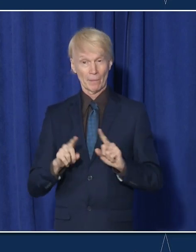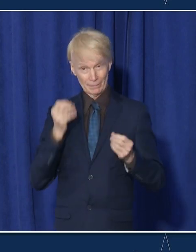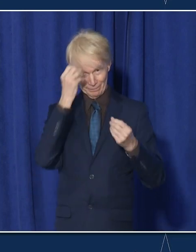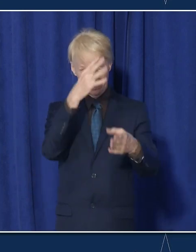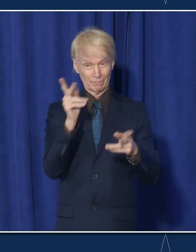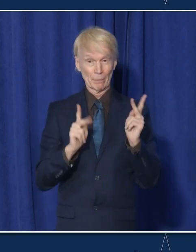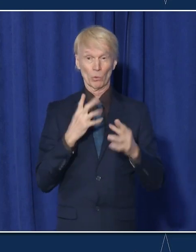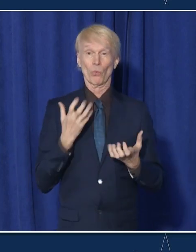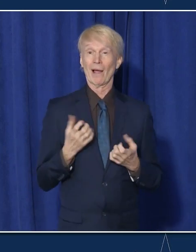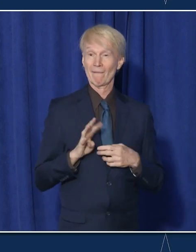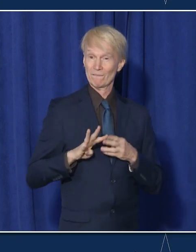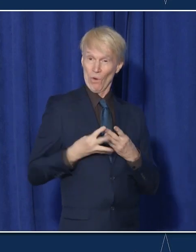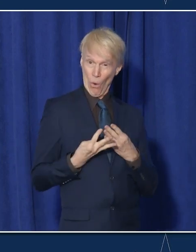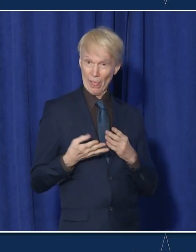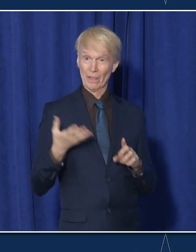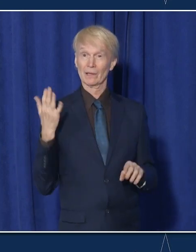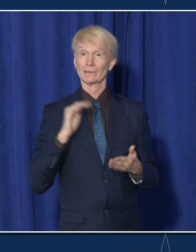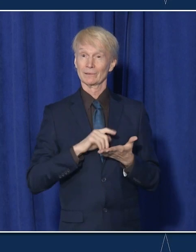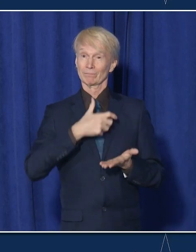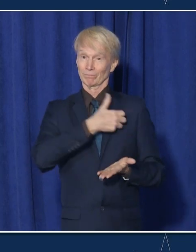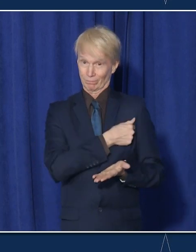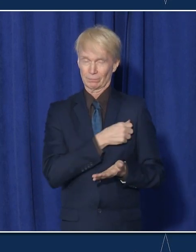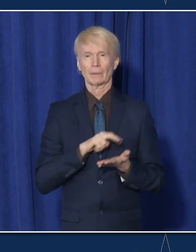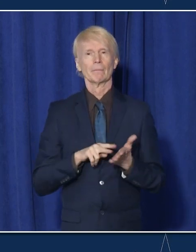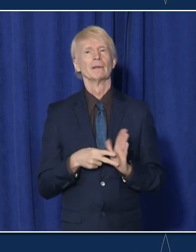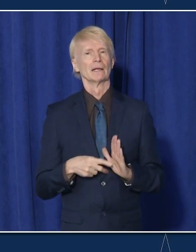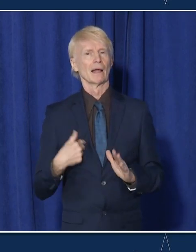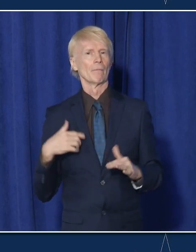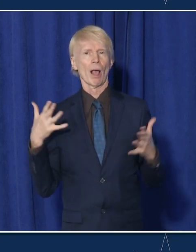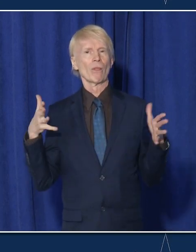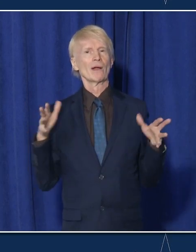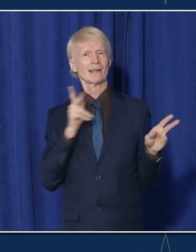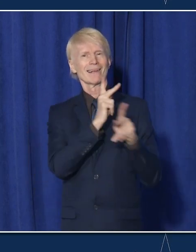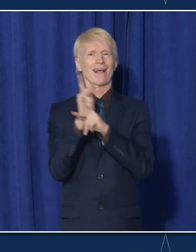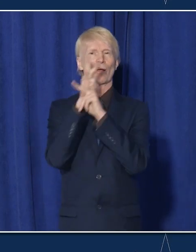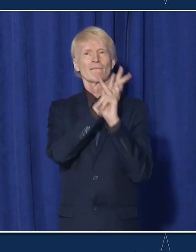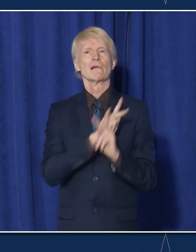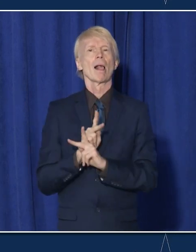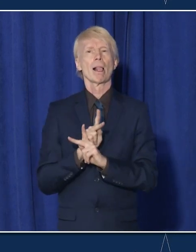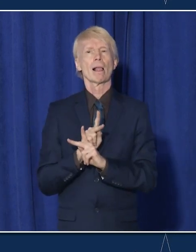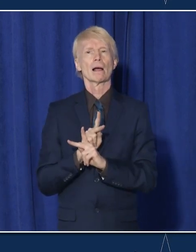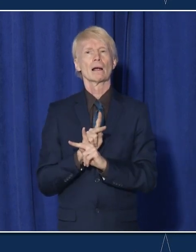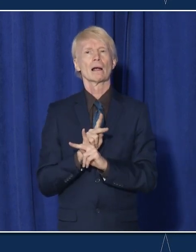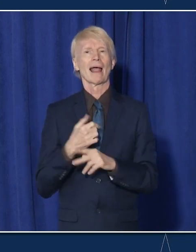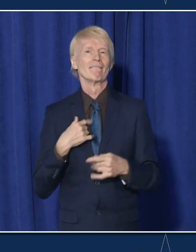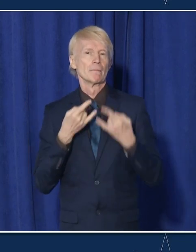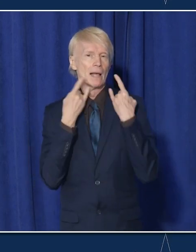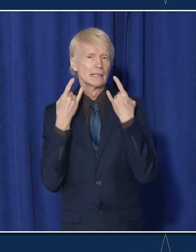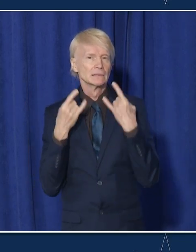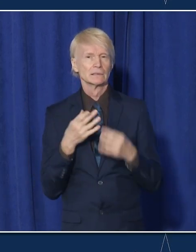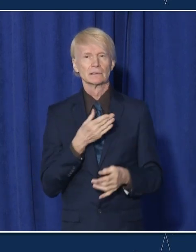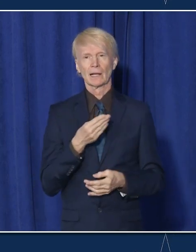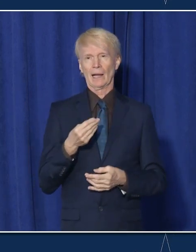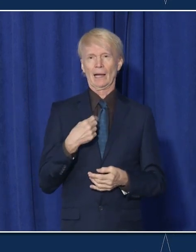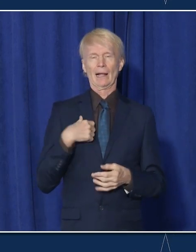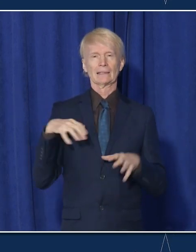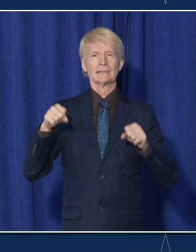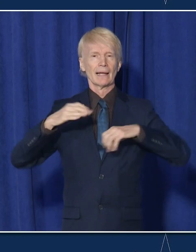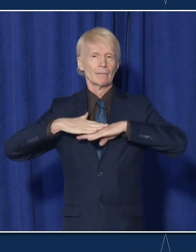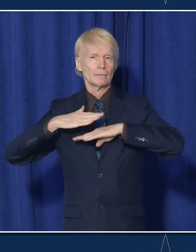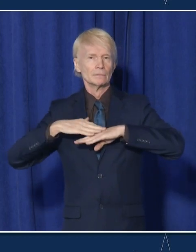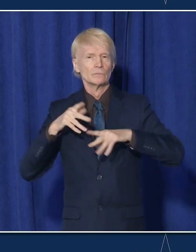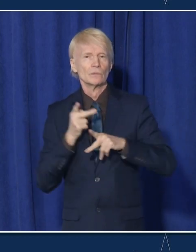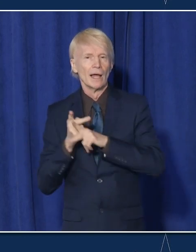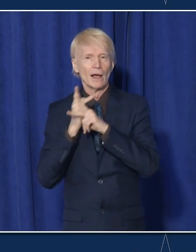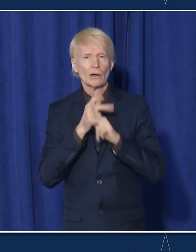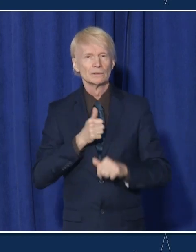get a fourth dose are probably also being more careful about COVID in some ways. They're probably more likely to be masking and taking other care.